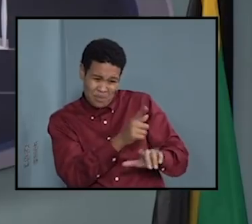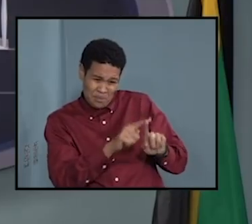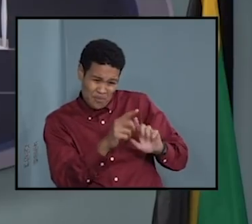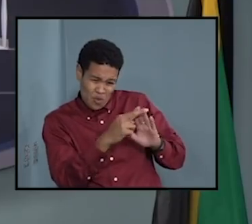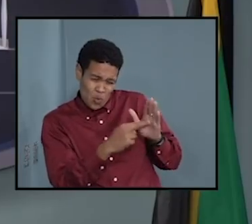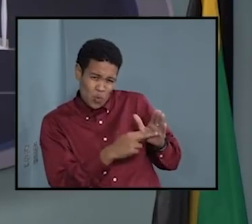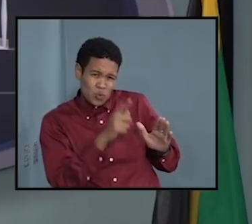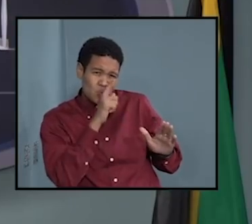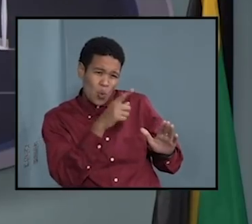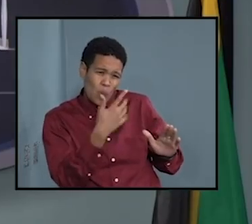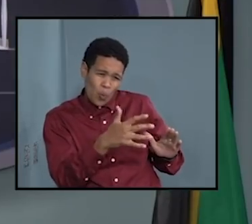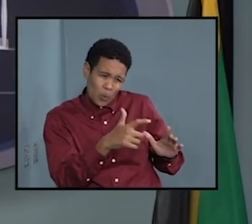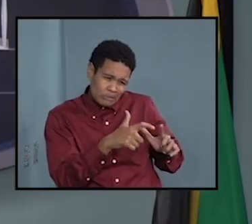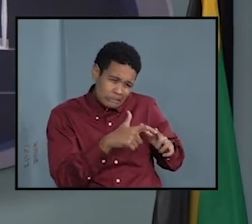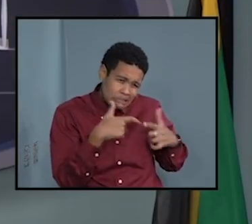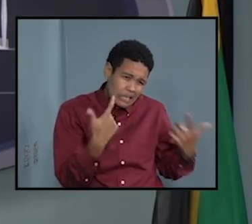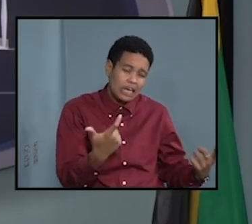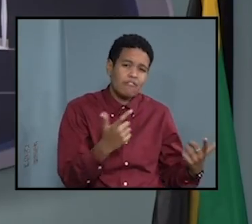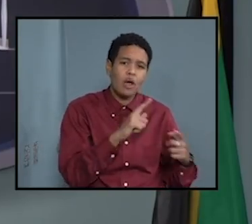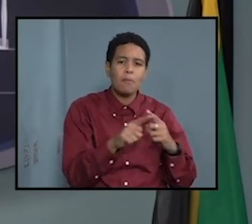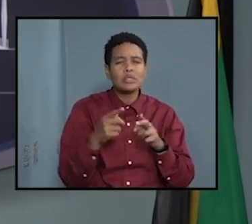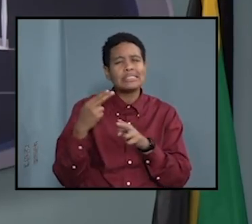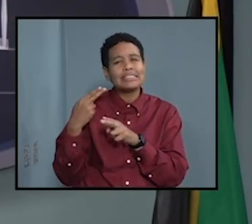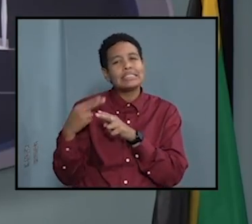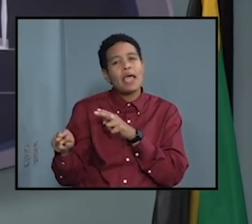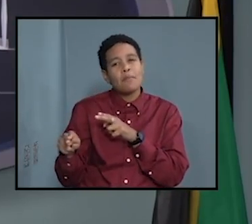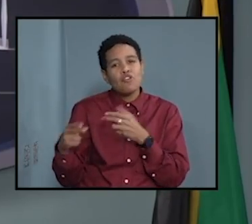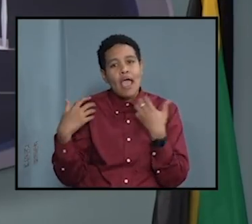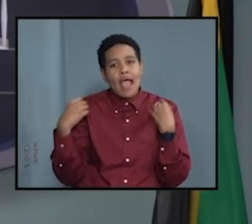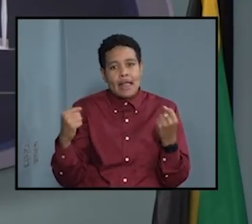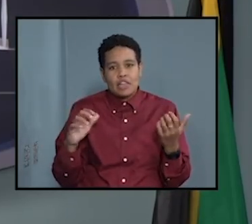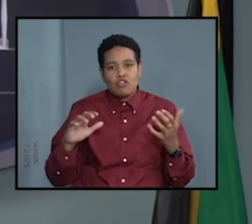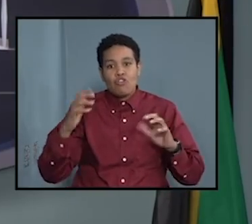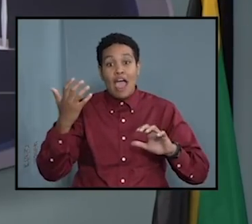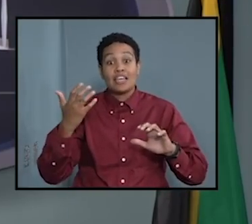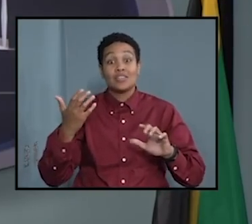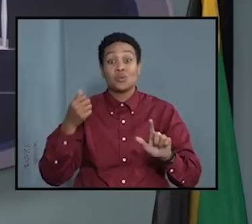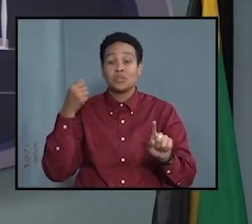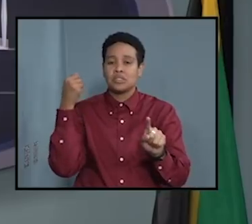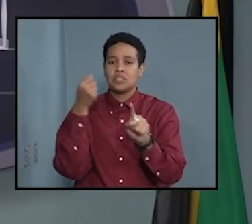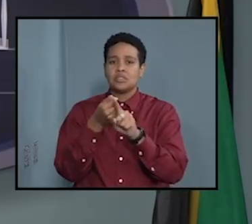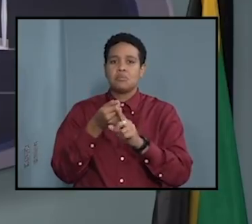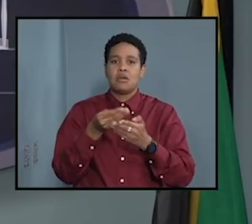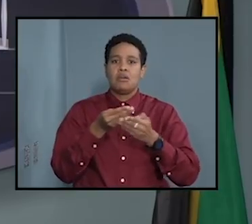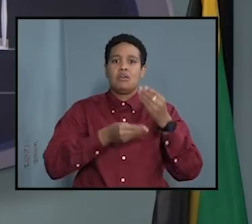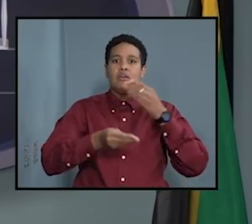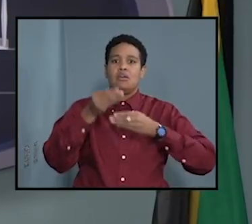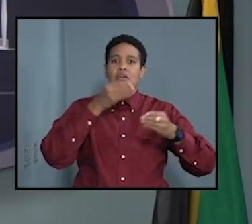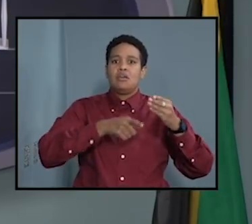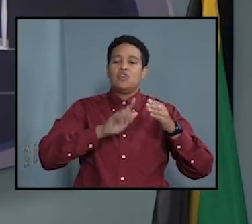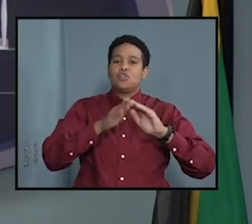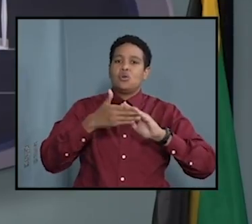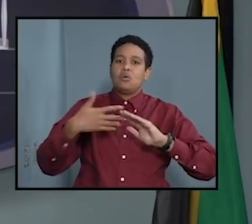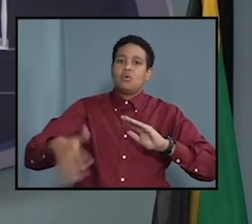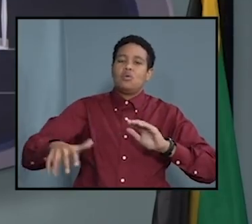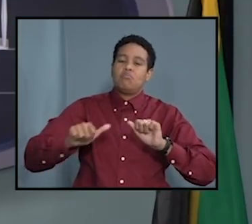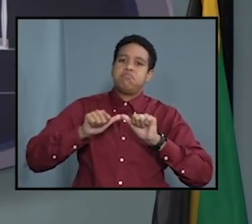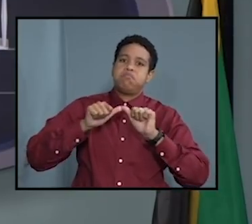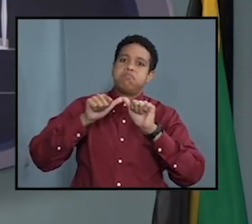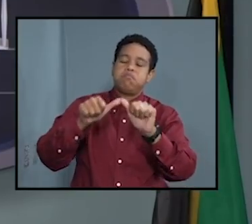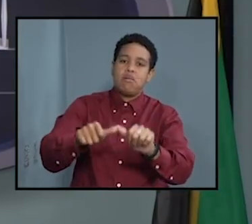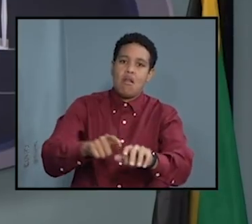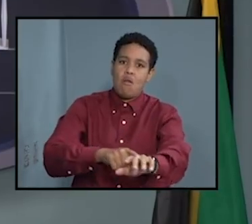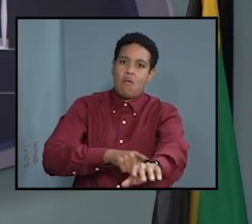temporary health crisis to have long-term or permanent economic damage. We want